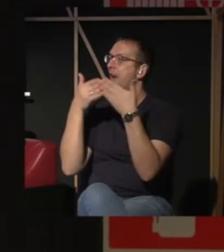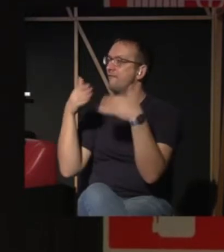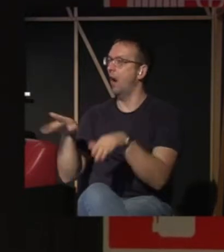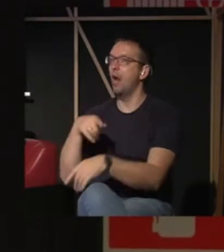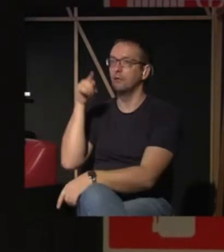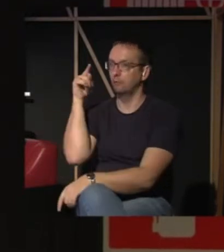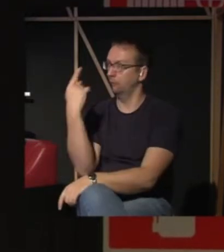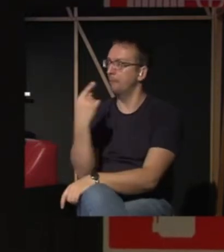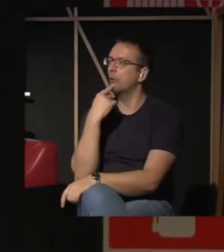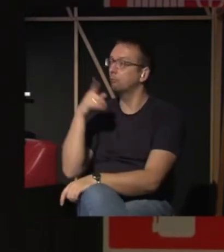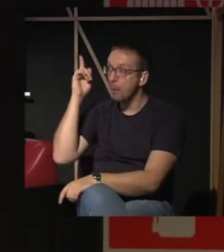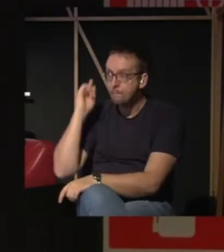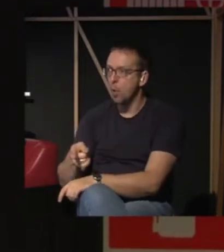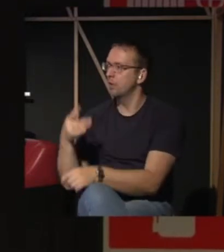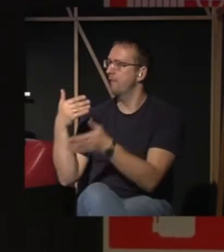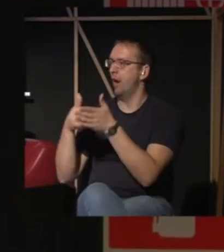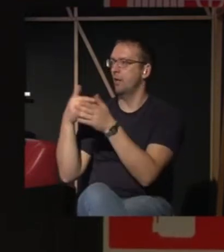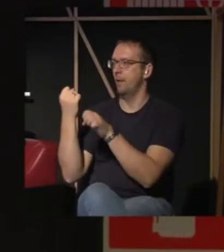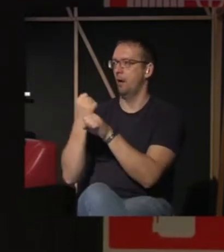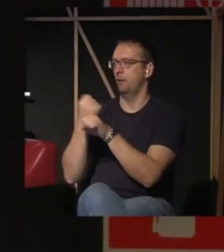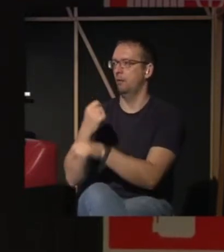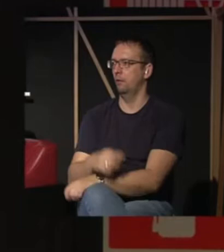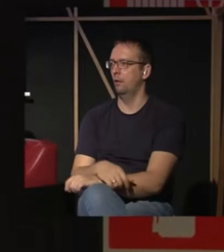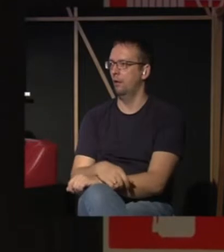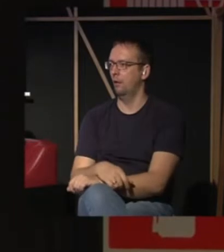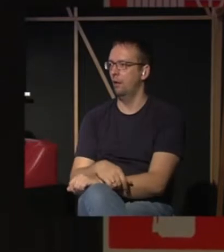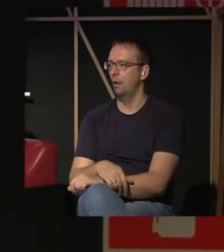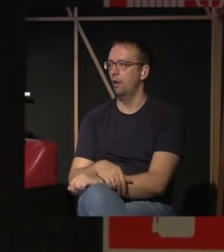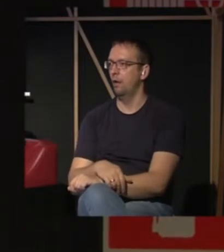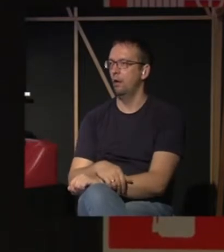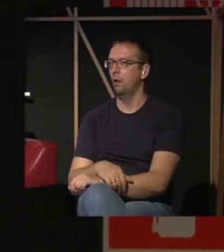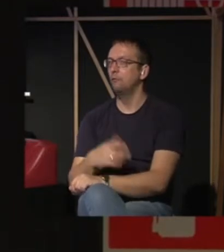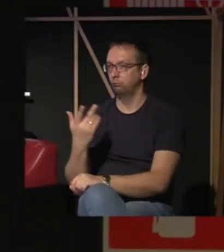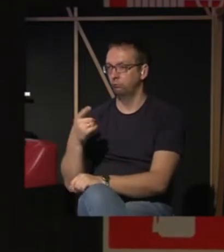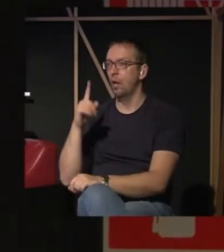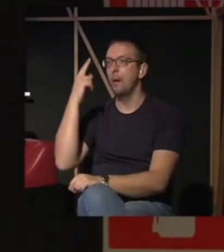awareness in regards to disability by including disabled